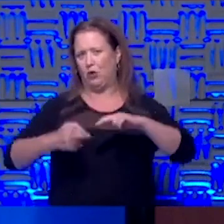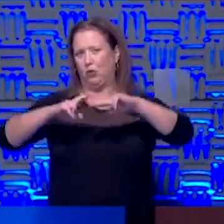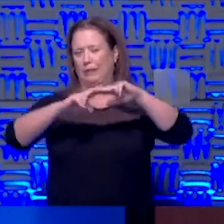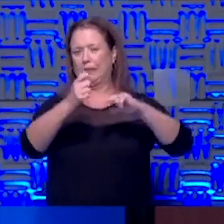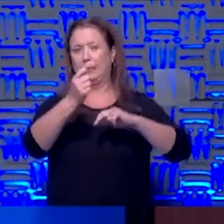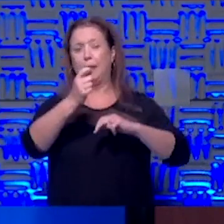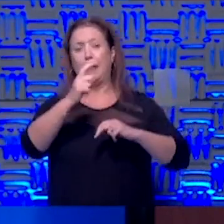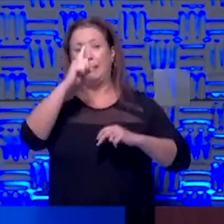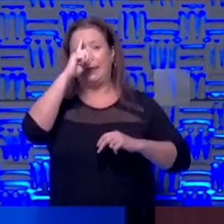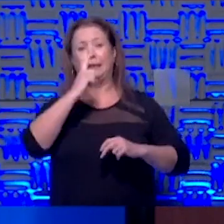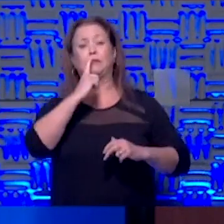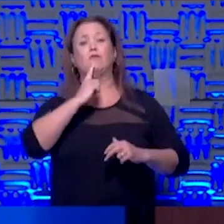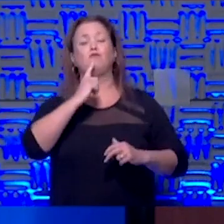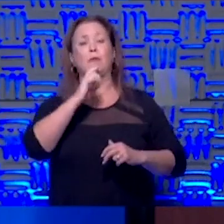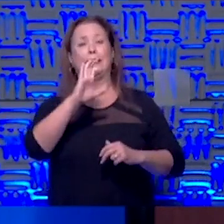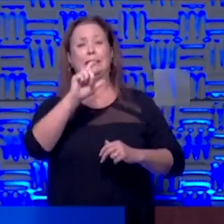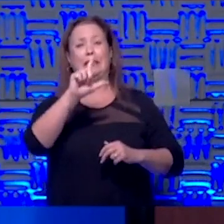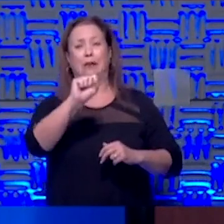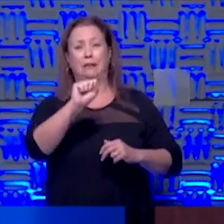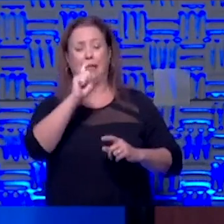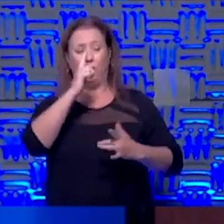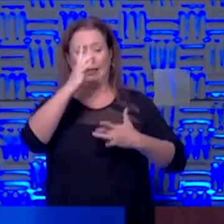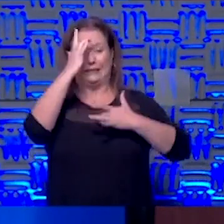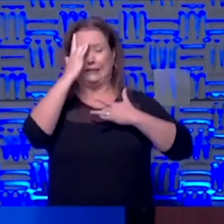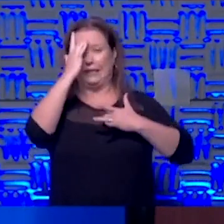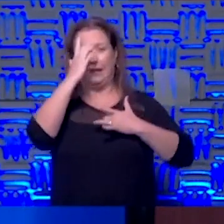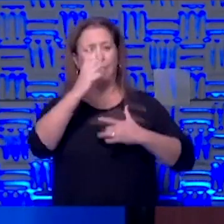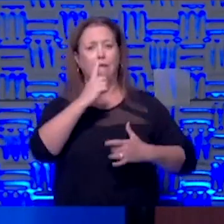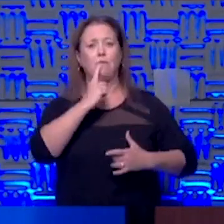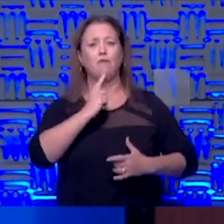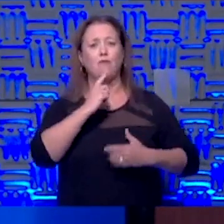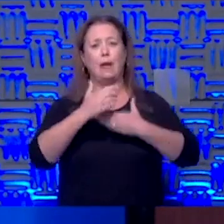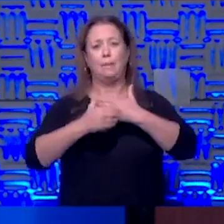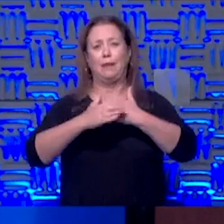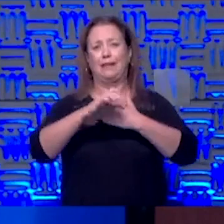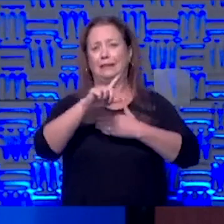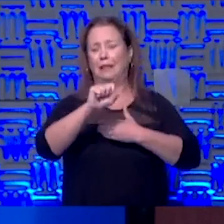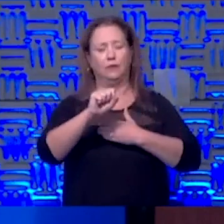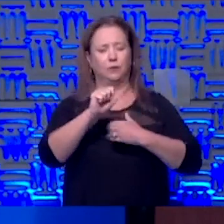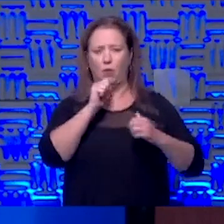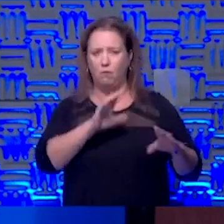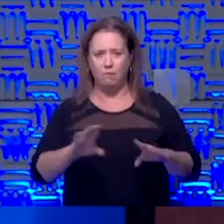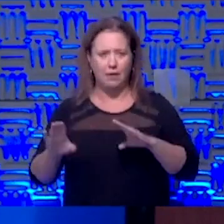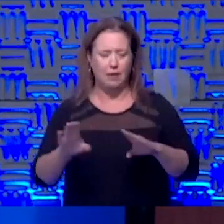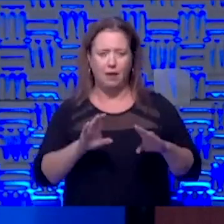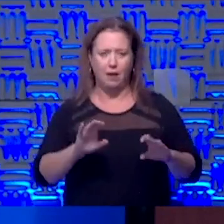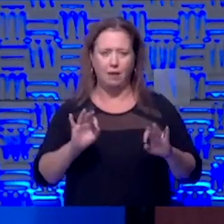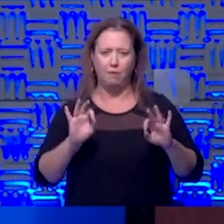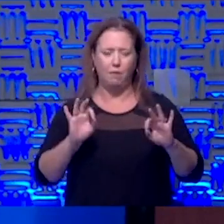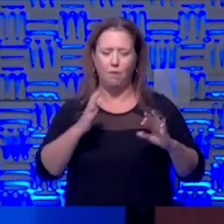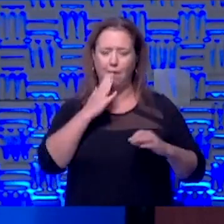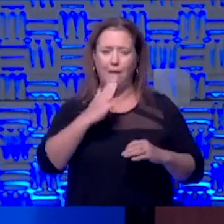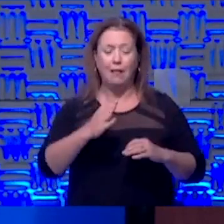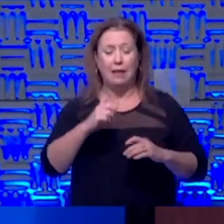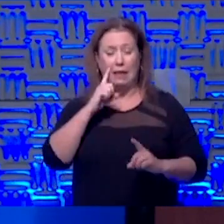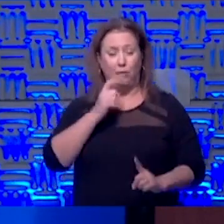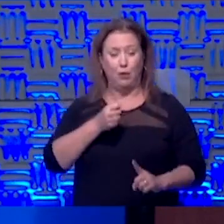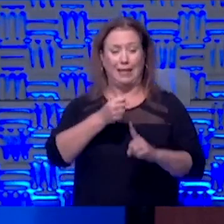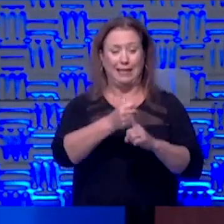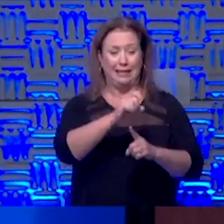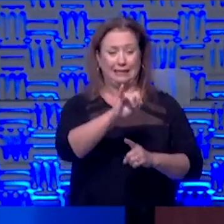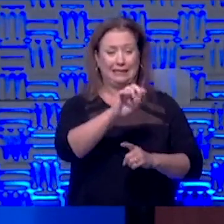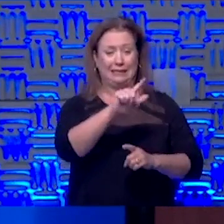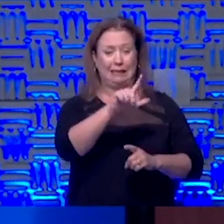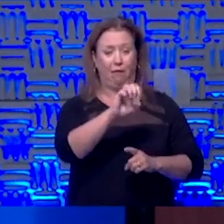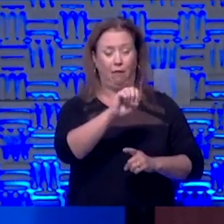if you get critically ill, tend to not behave very well. So if you do have sickle cell disease and you get COVID and you end up needing oxygen